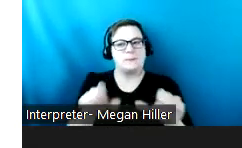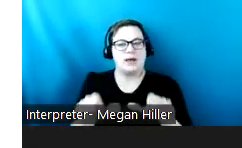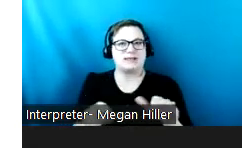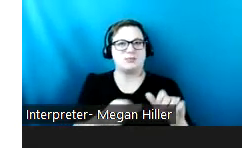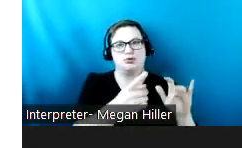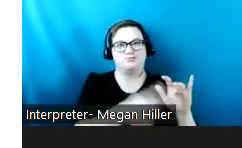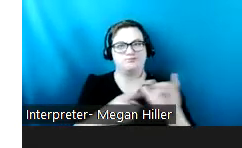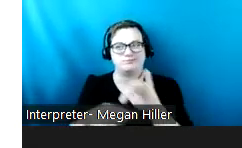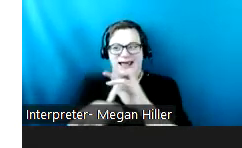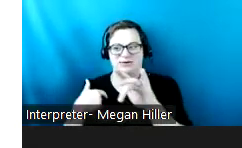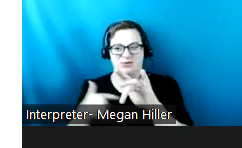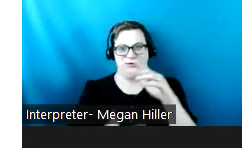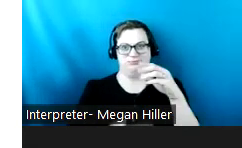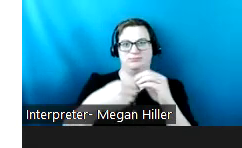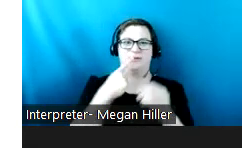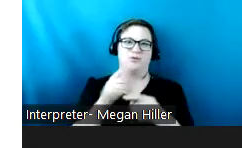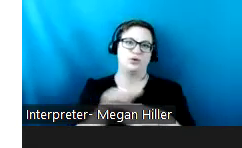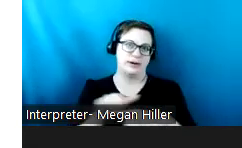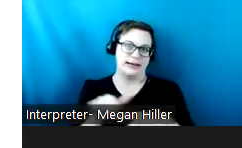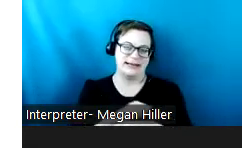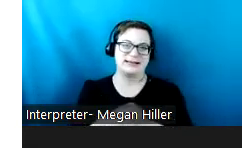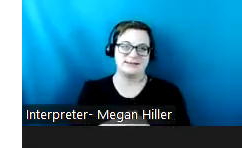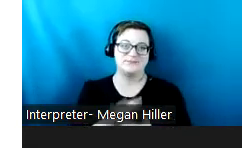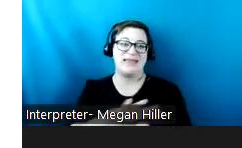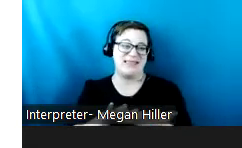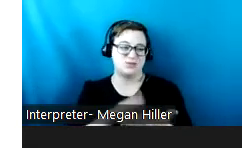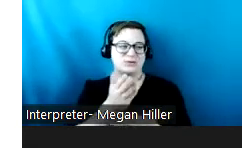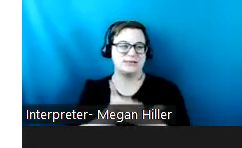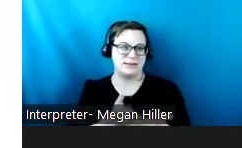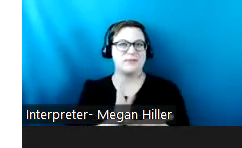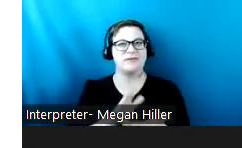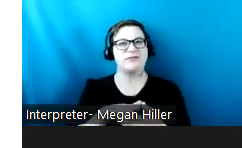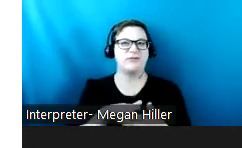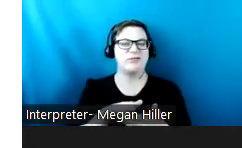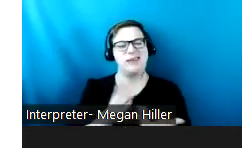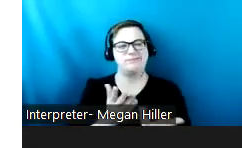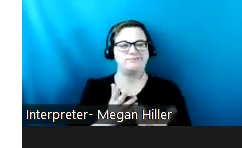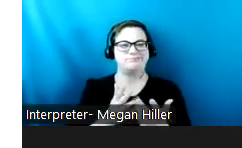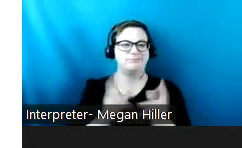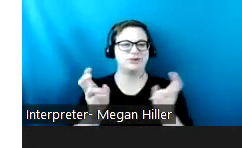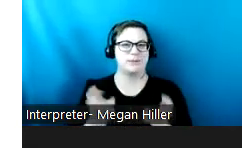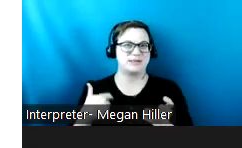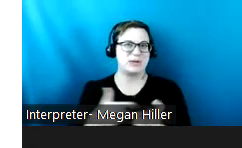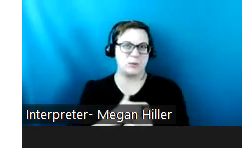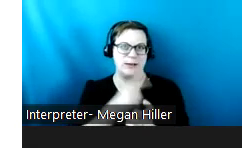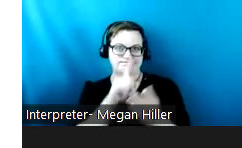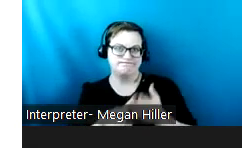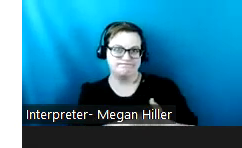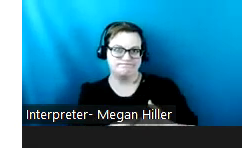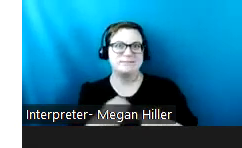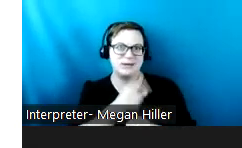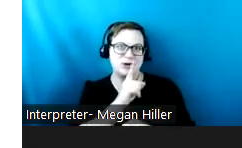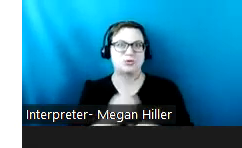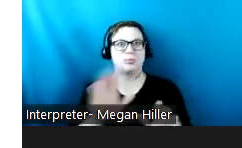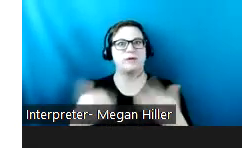place around these trainings. And these were some of the areas that we targeted for making sure that there's more information